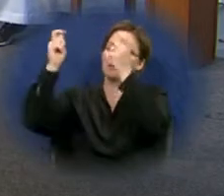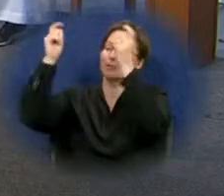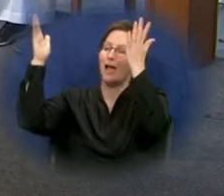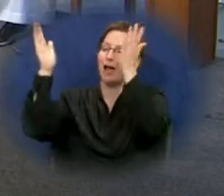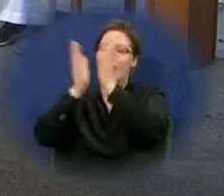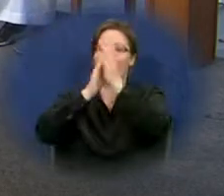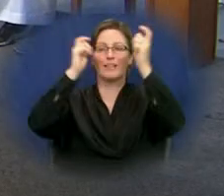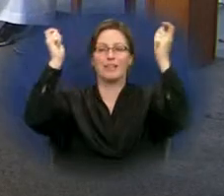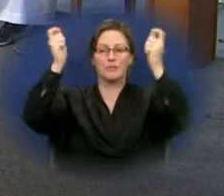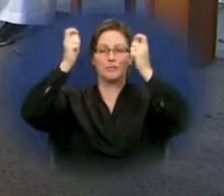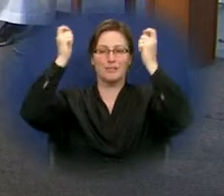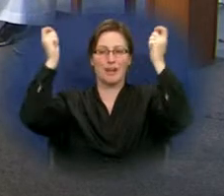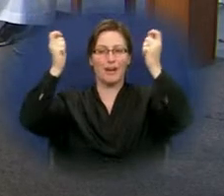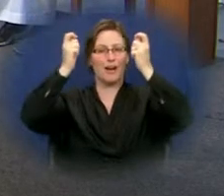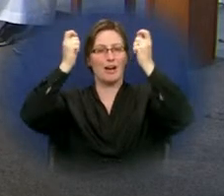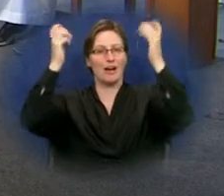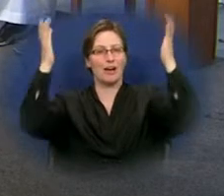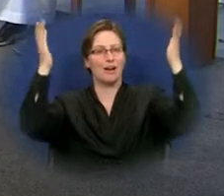Hallelujah,